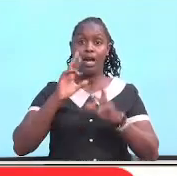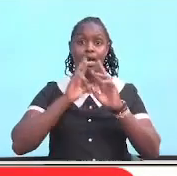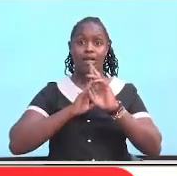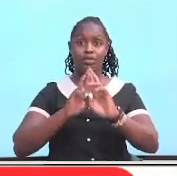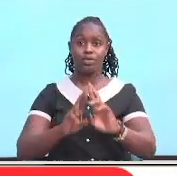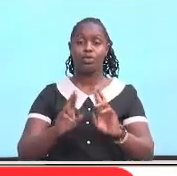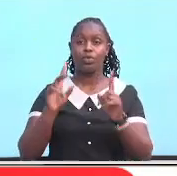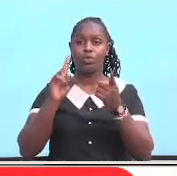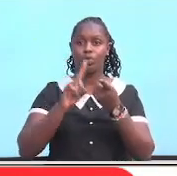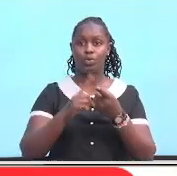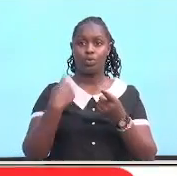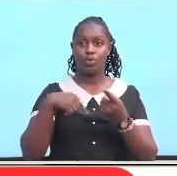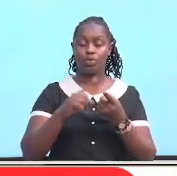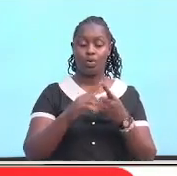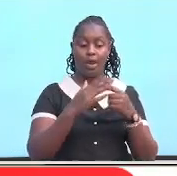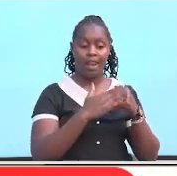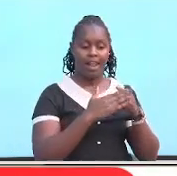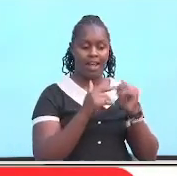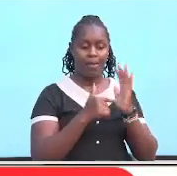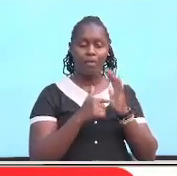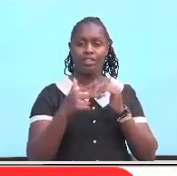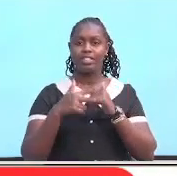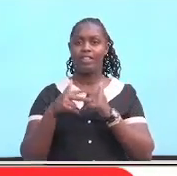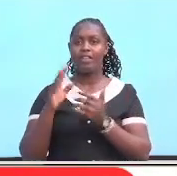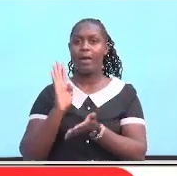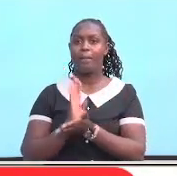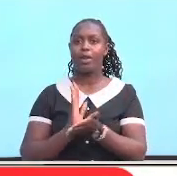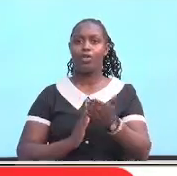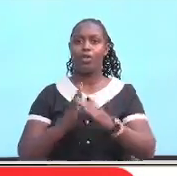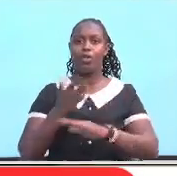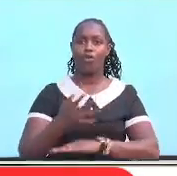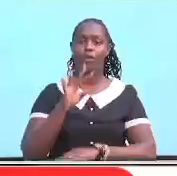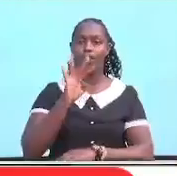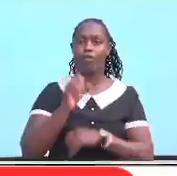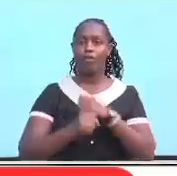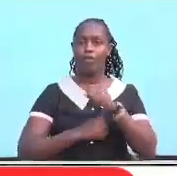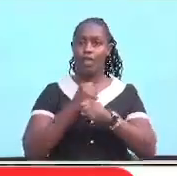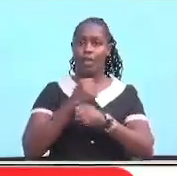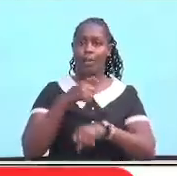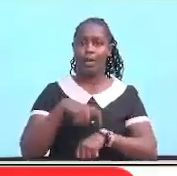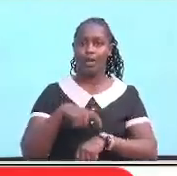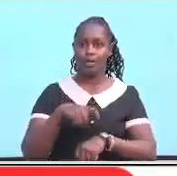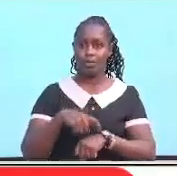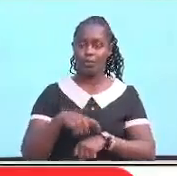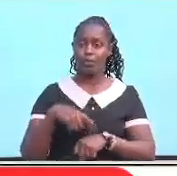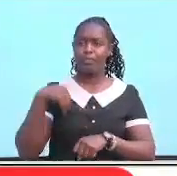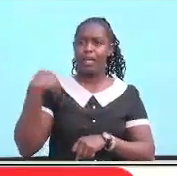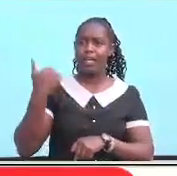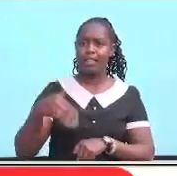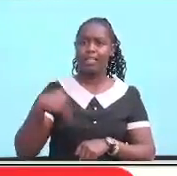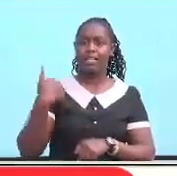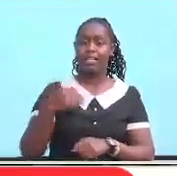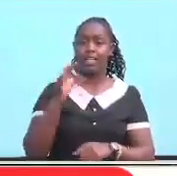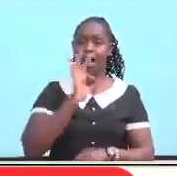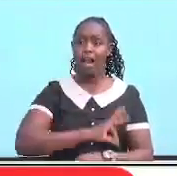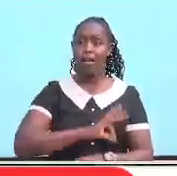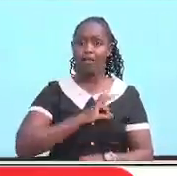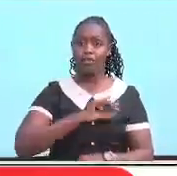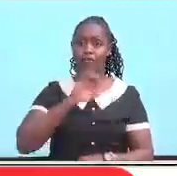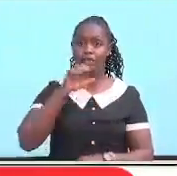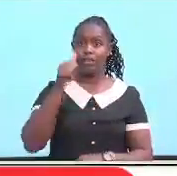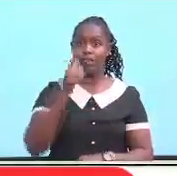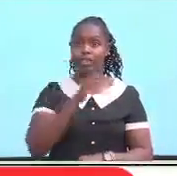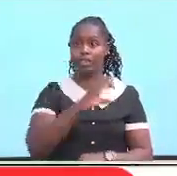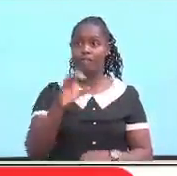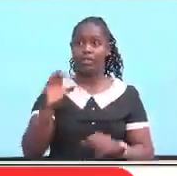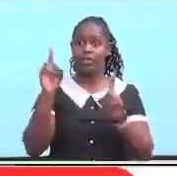cost saving of 9.7 billion over a four-year period. The Daily Subsistence Allowances, DSA, has also